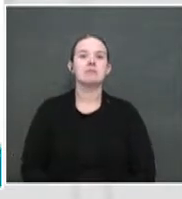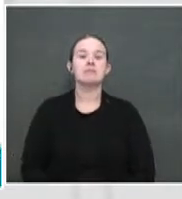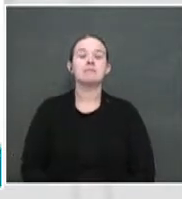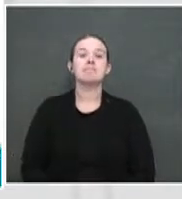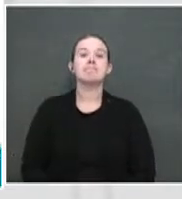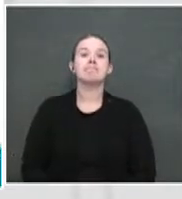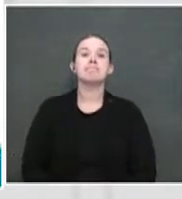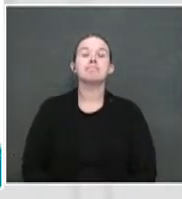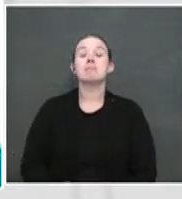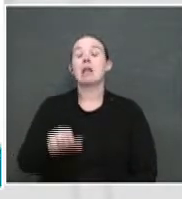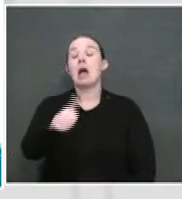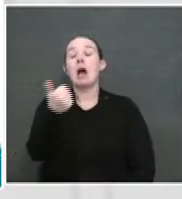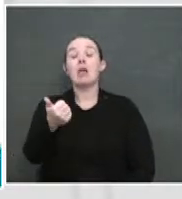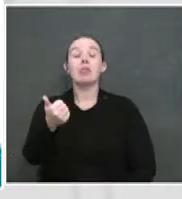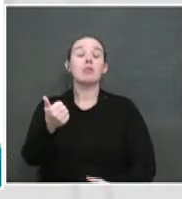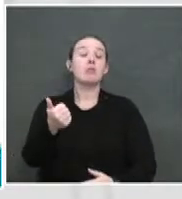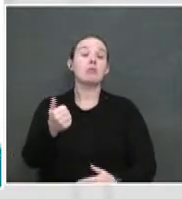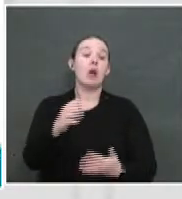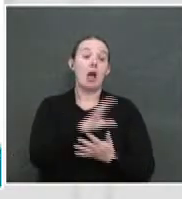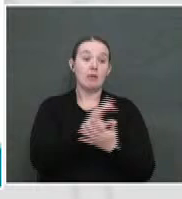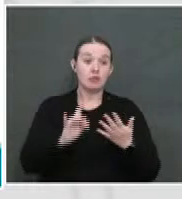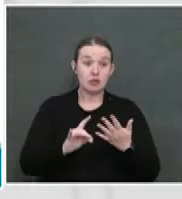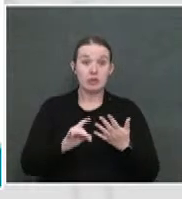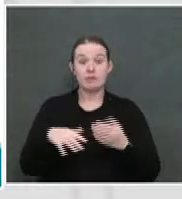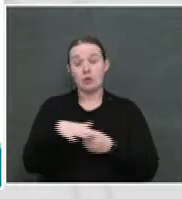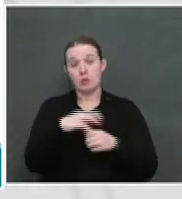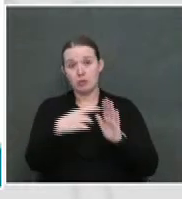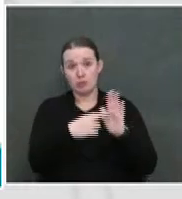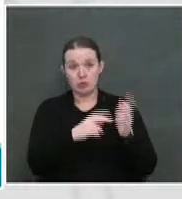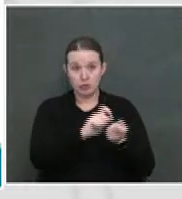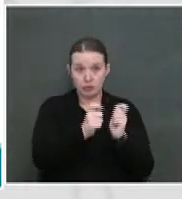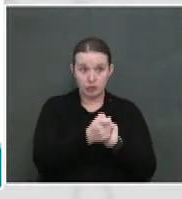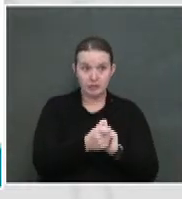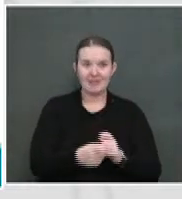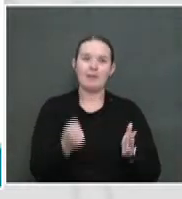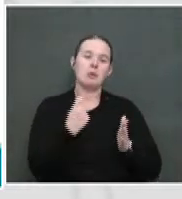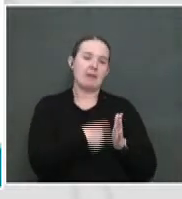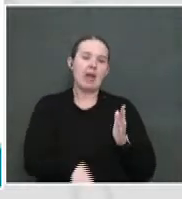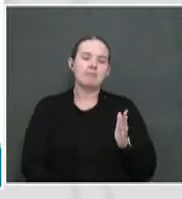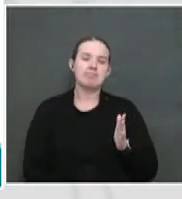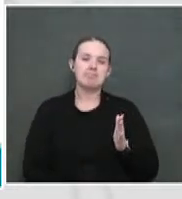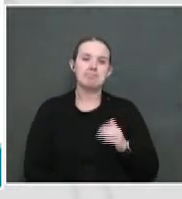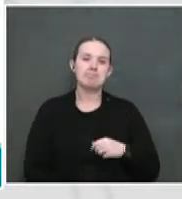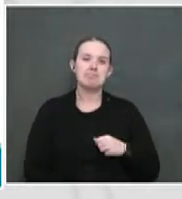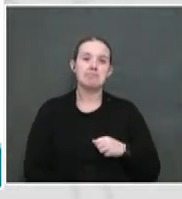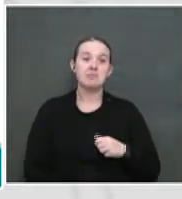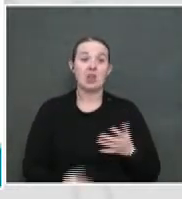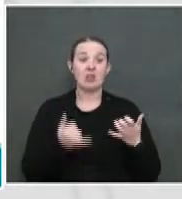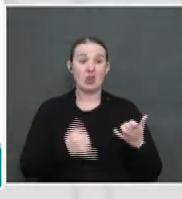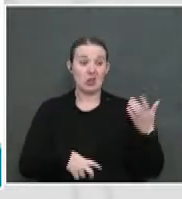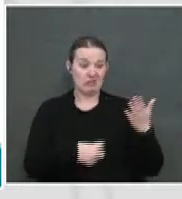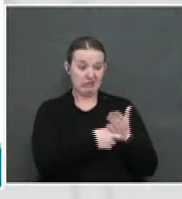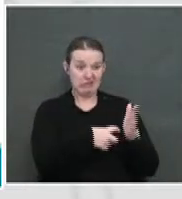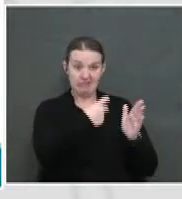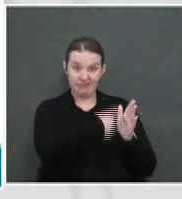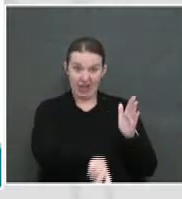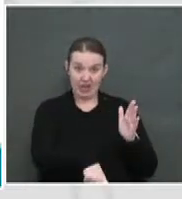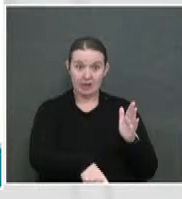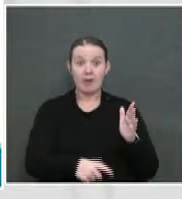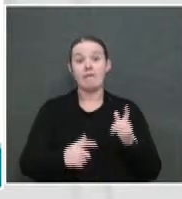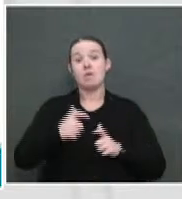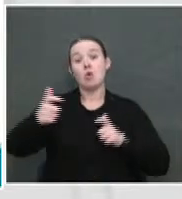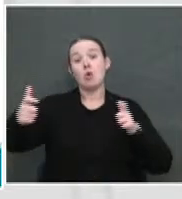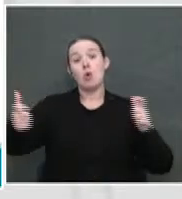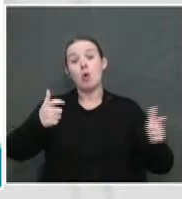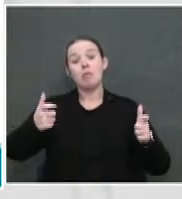An additional option for consideration for ordinance change would be fines. The current fine structure for an oversized